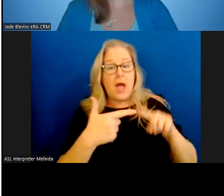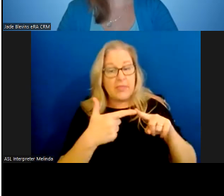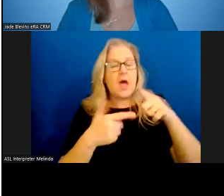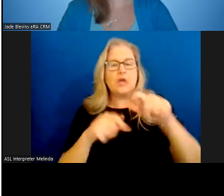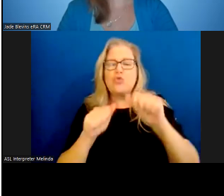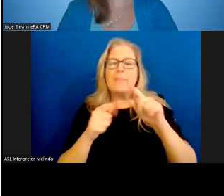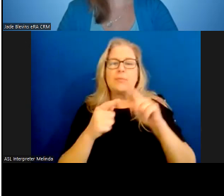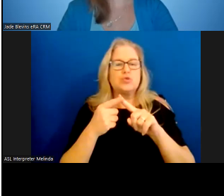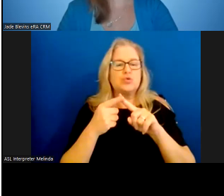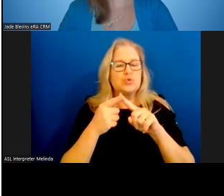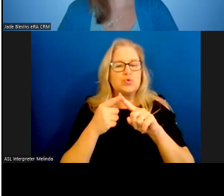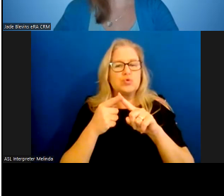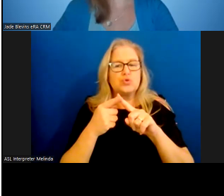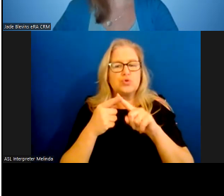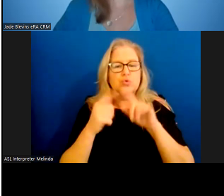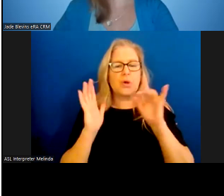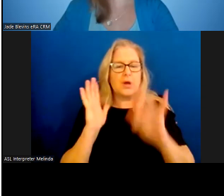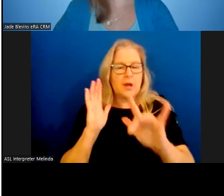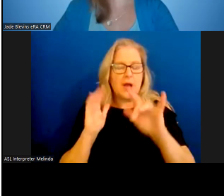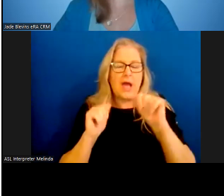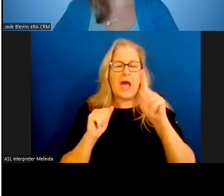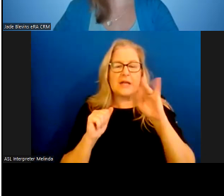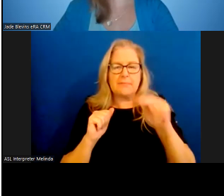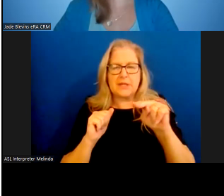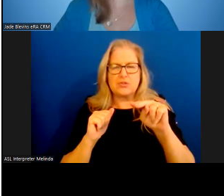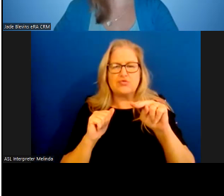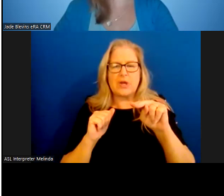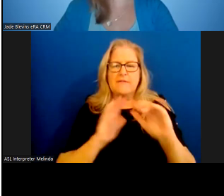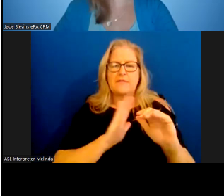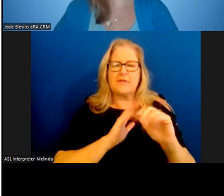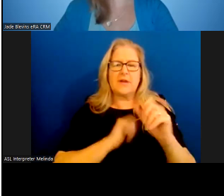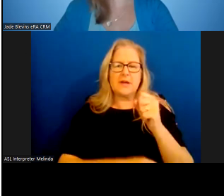into Commons, click on the administrative supplement,